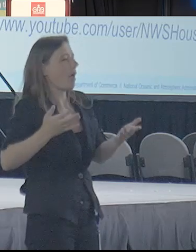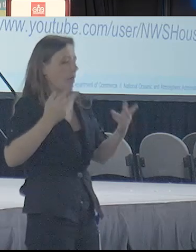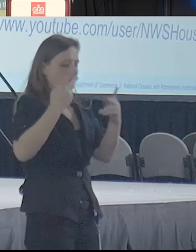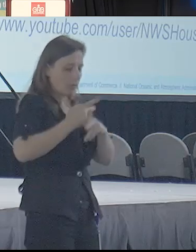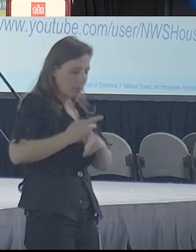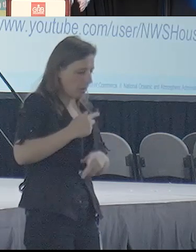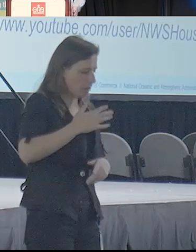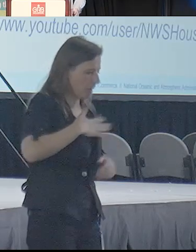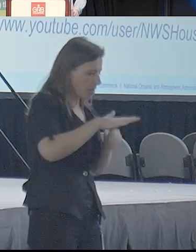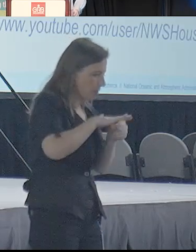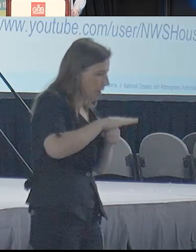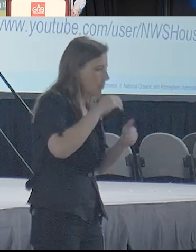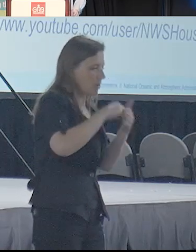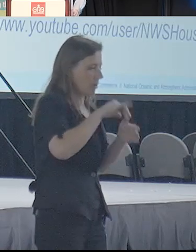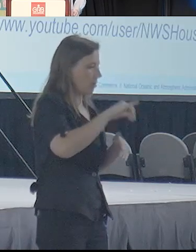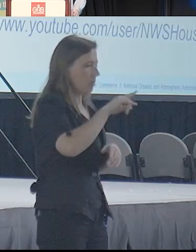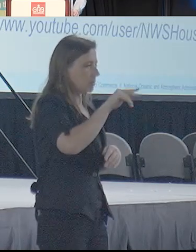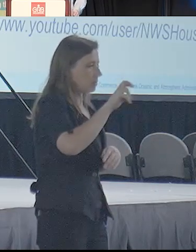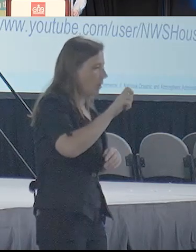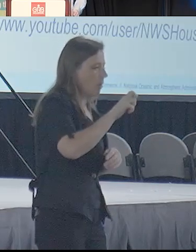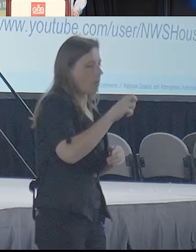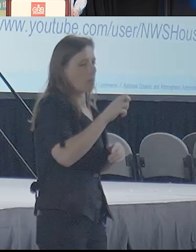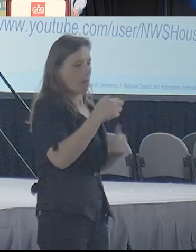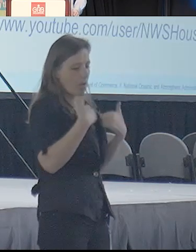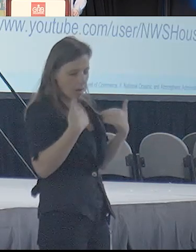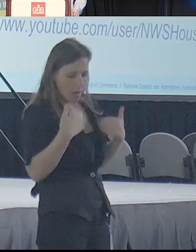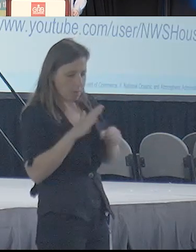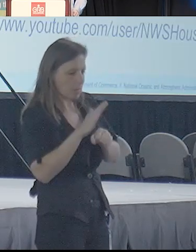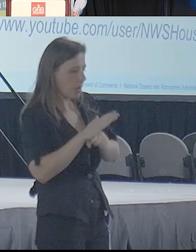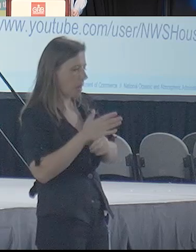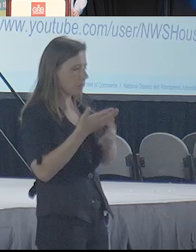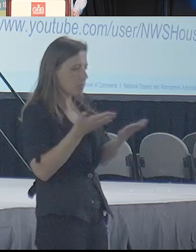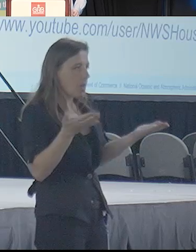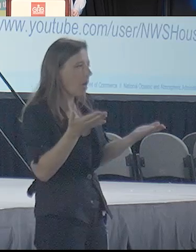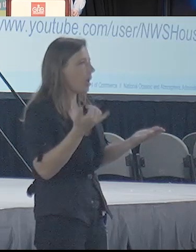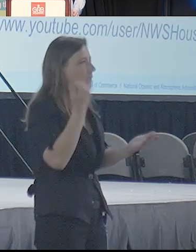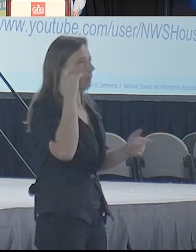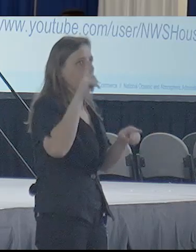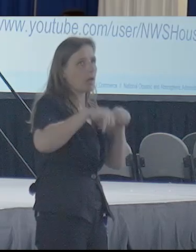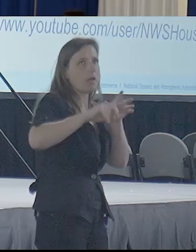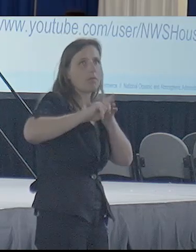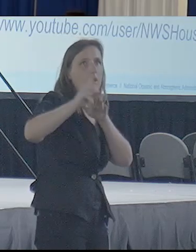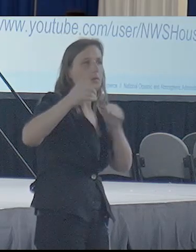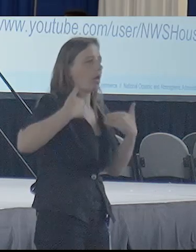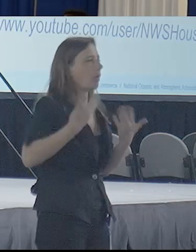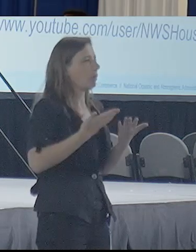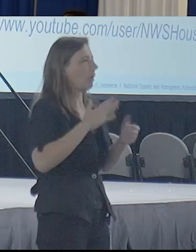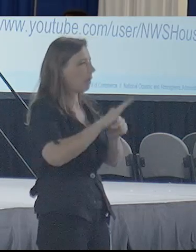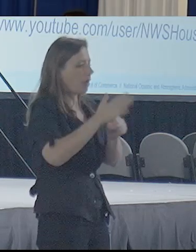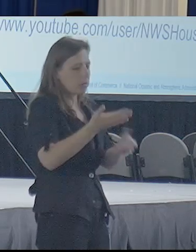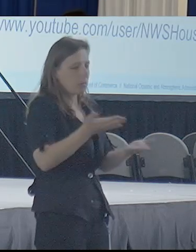zone, or do you have enough supplies to if you are going to stay, to handle a power outage. Those are the kind of things you want to be thinking about. And then you see the